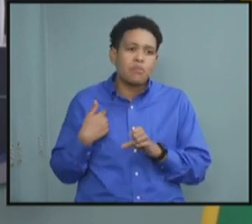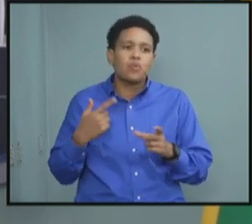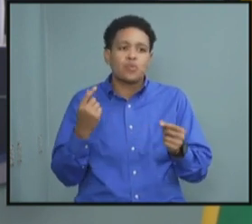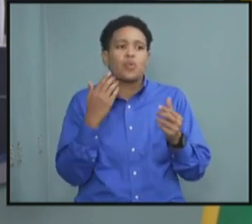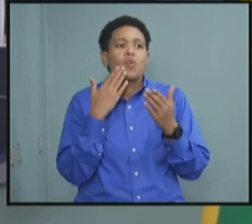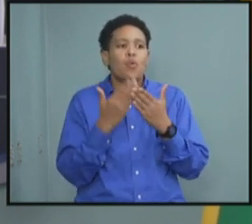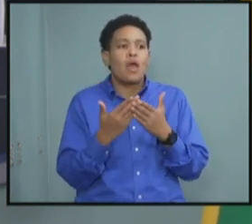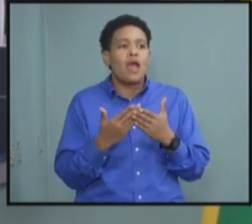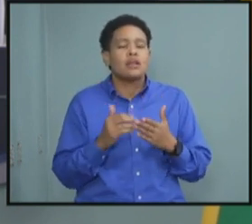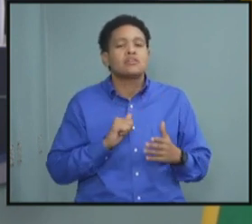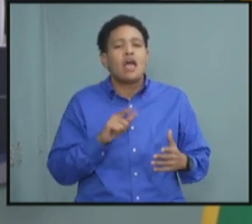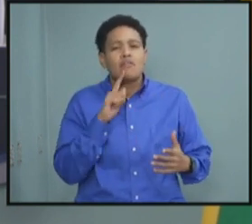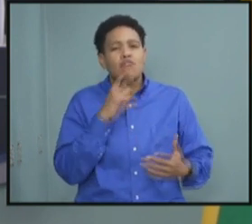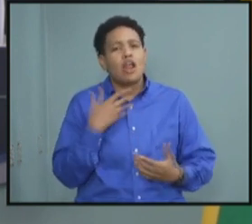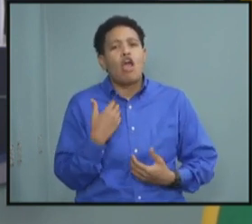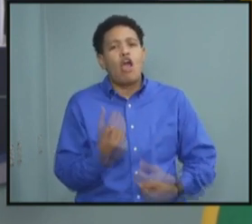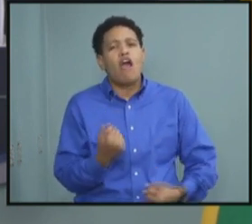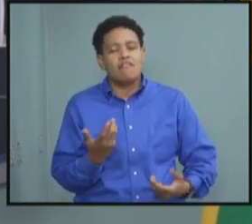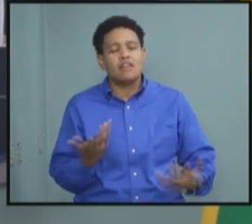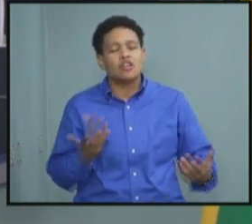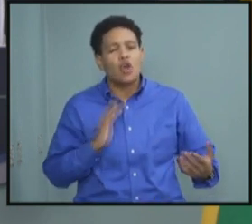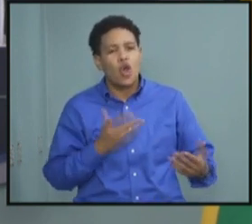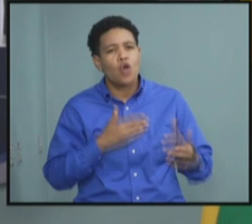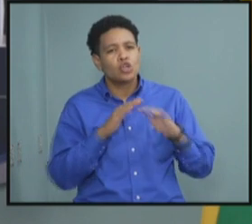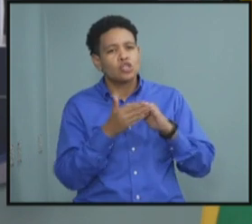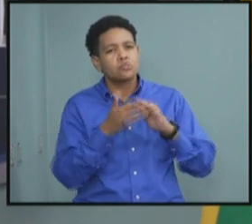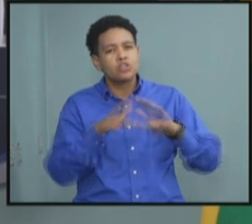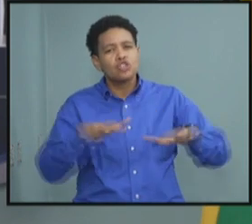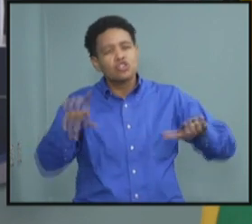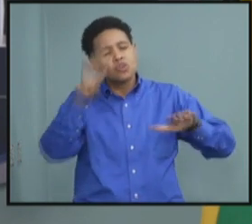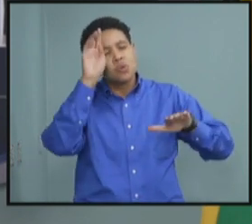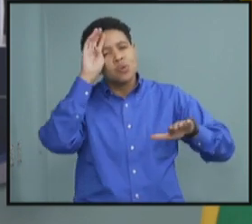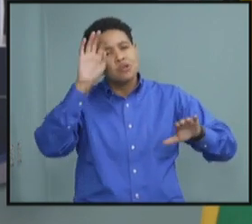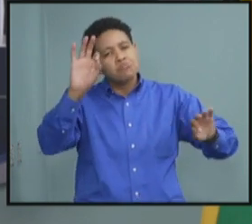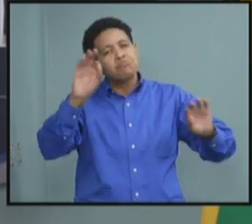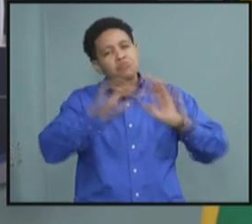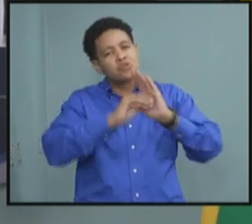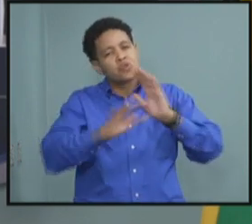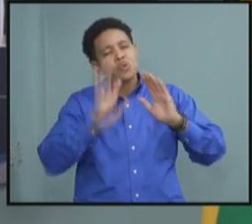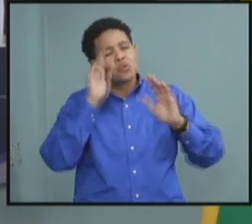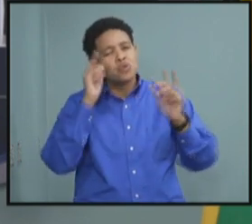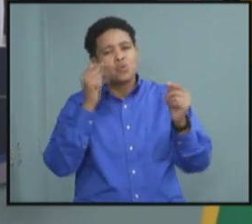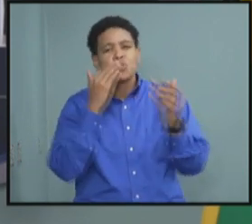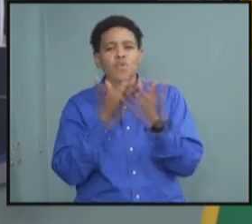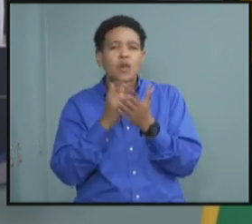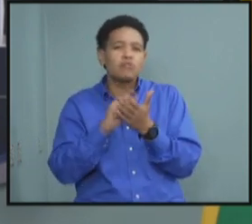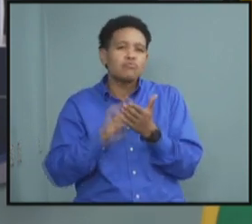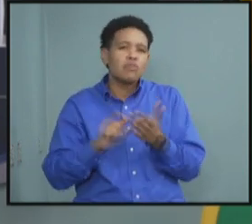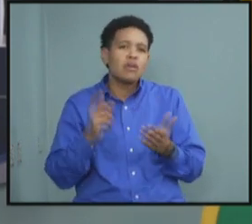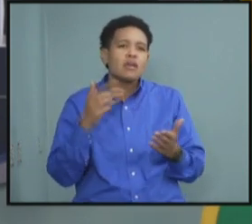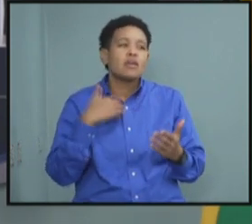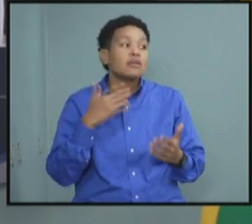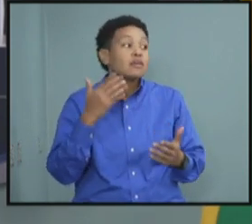So I have every confidence that our Jamaican students will do well, and I wish them all the best.